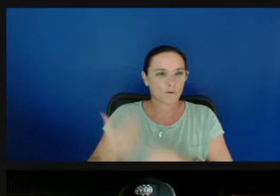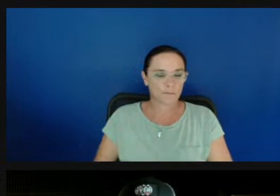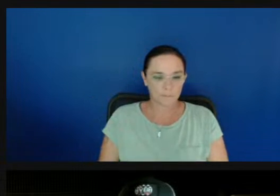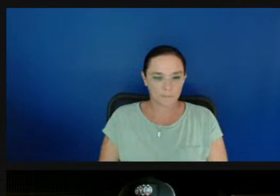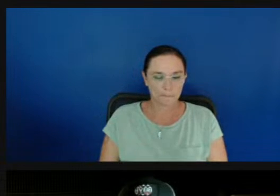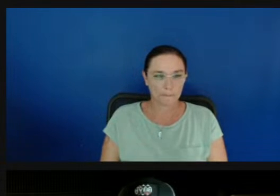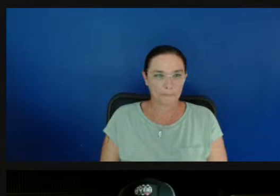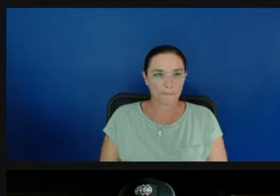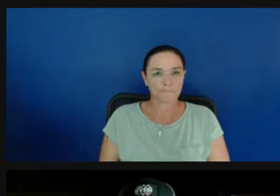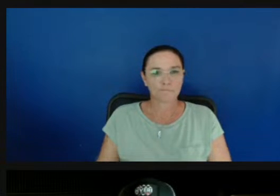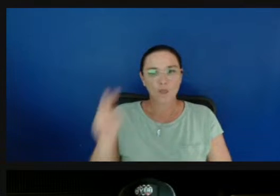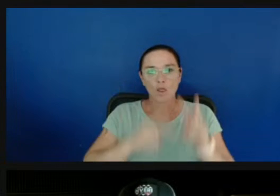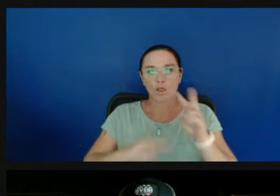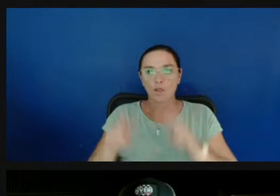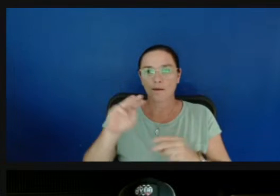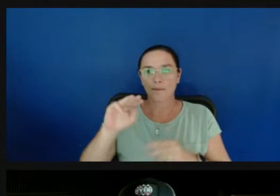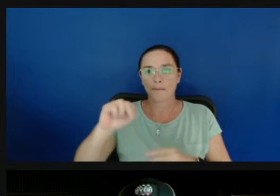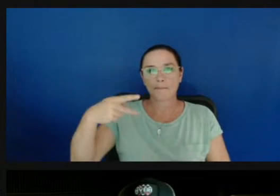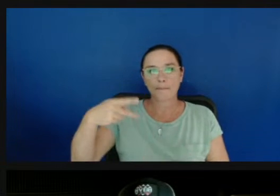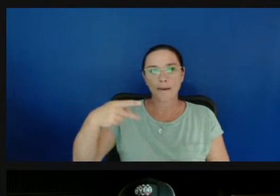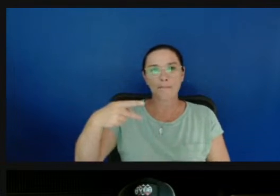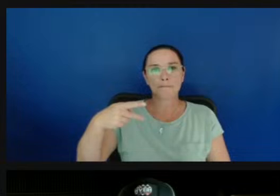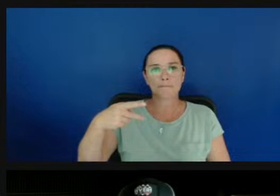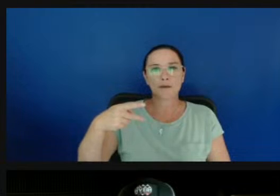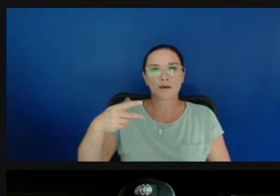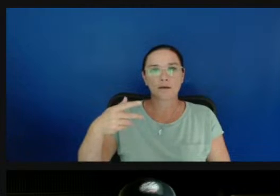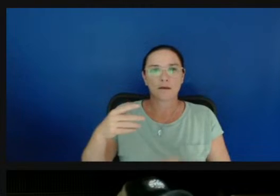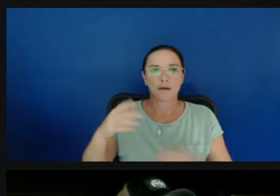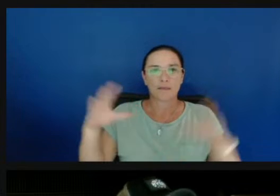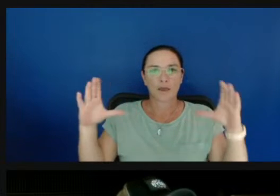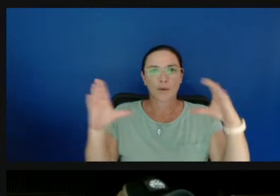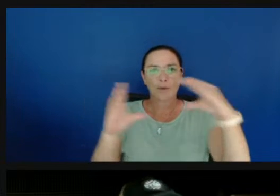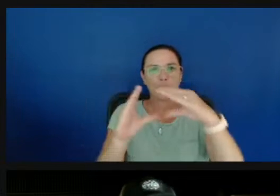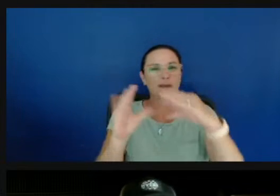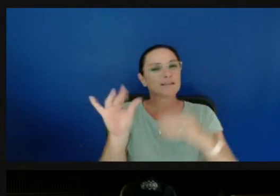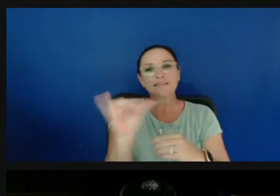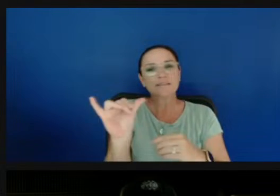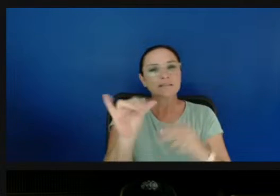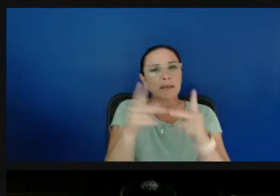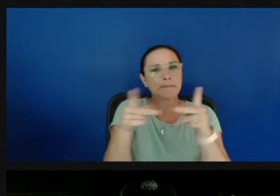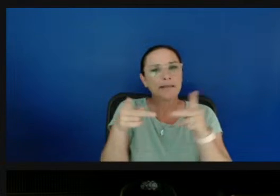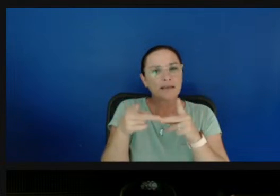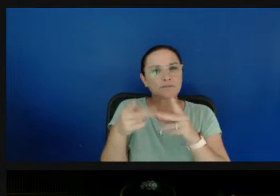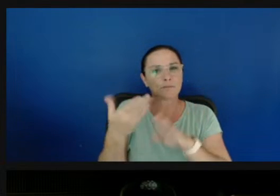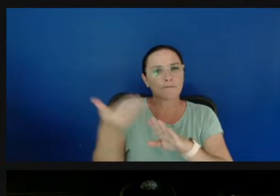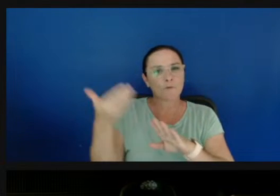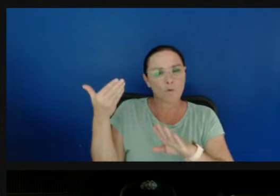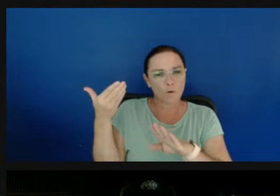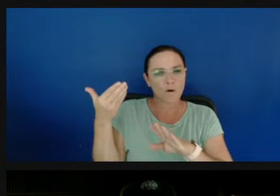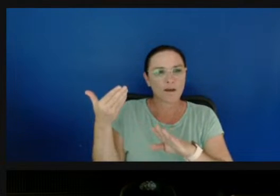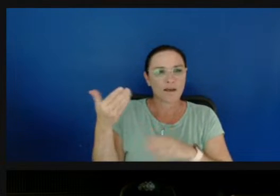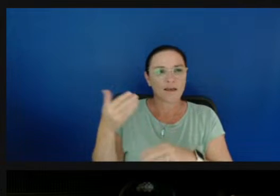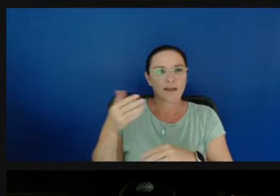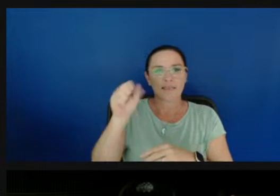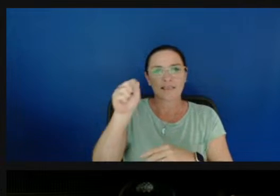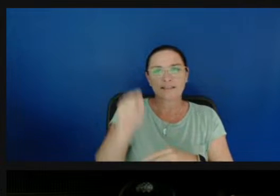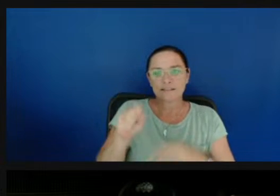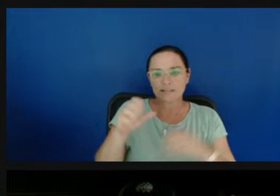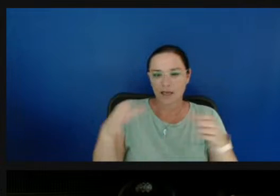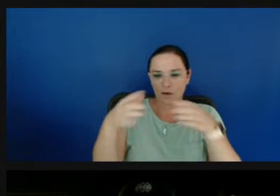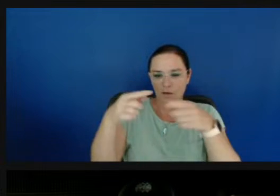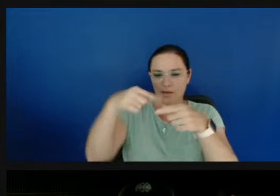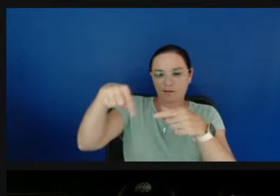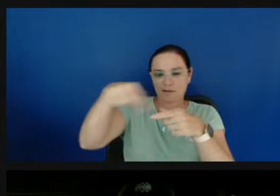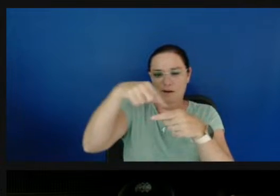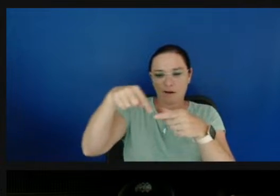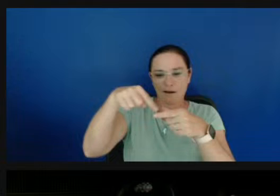Looking at the map, the distribution of earthquakes is in similar locations as before, both in the South Caldera region